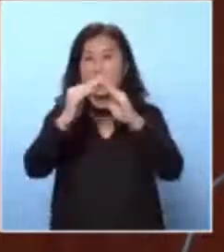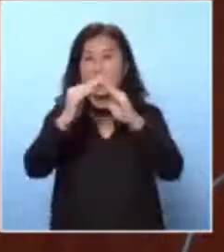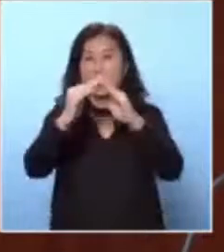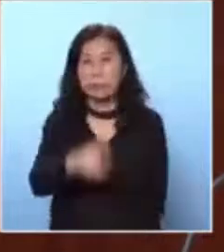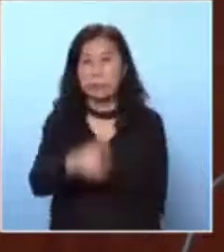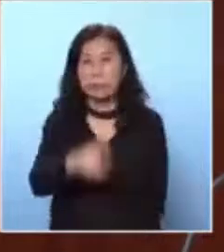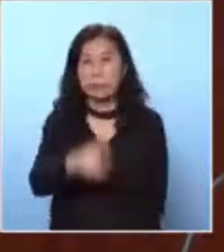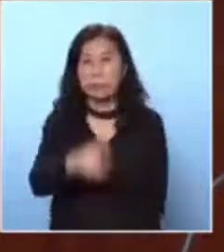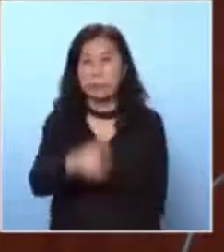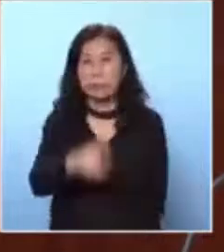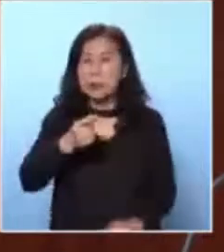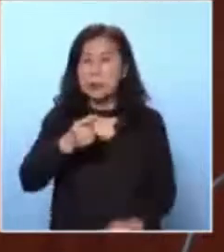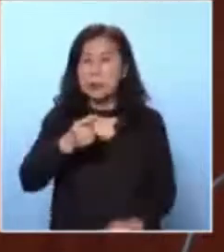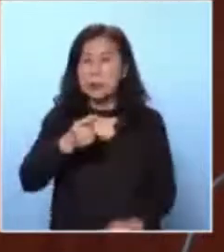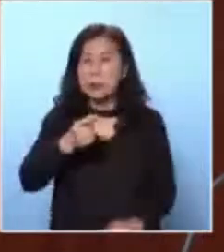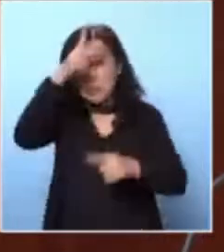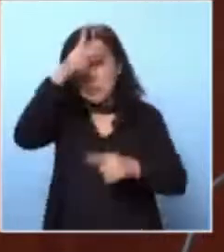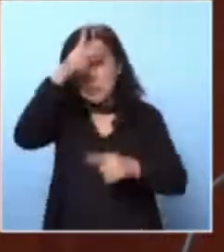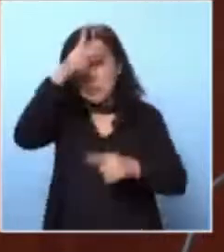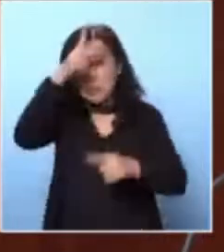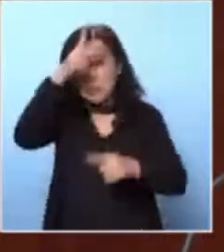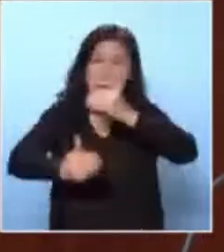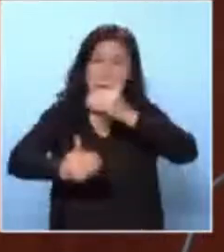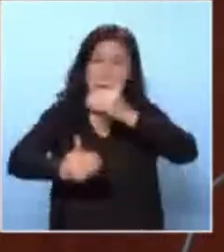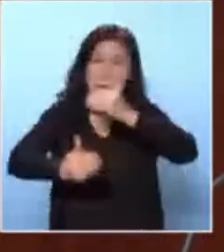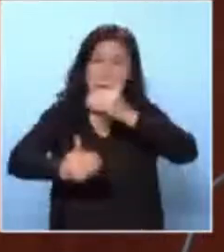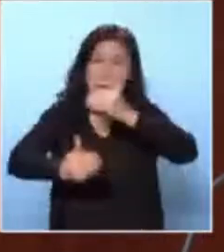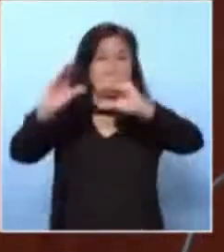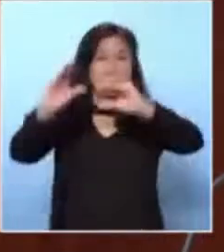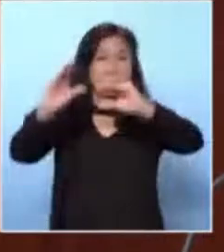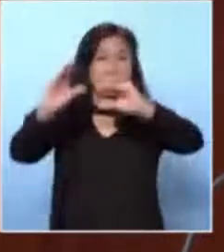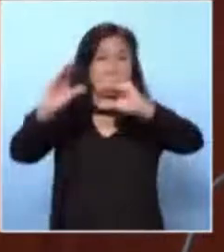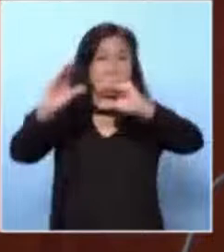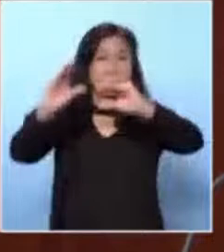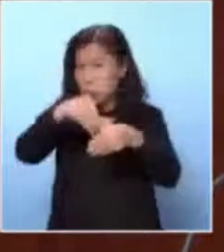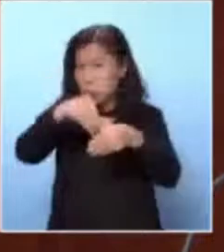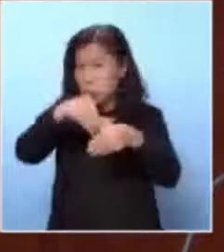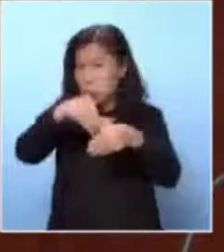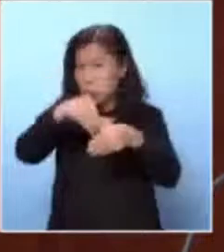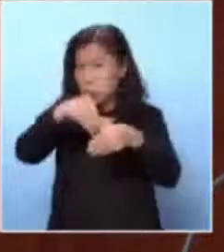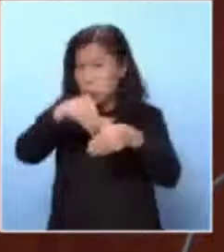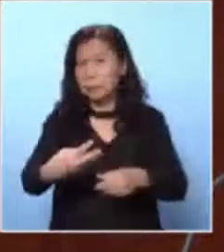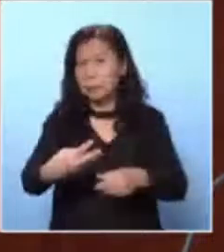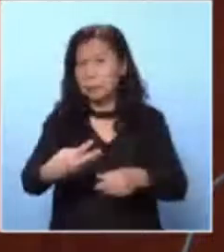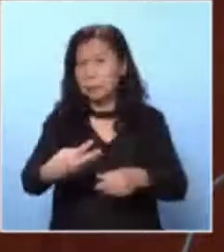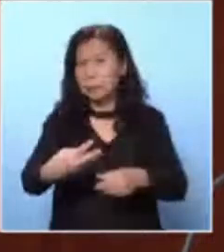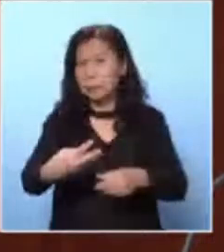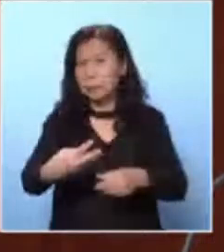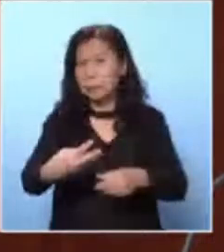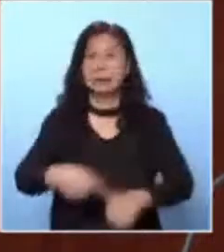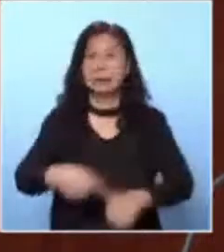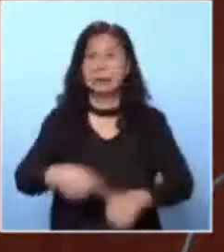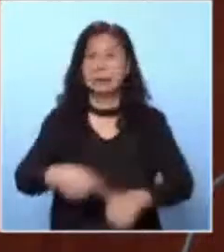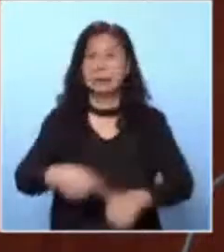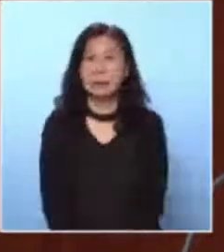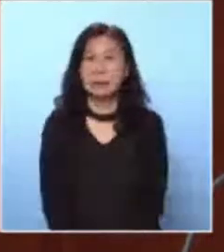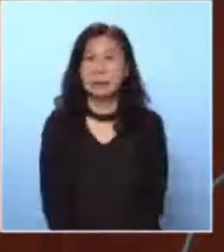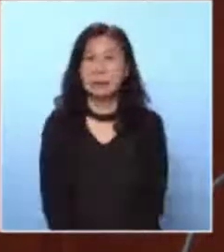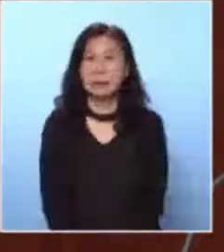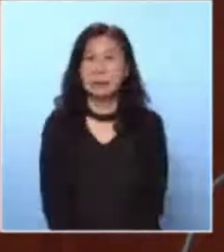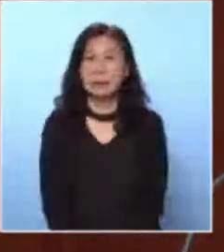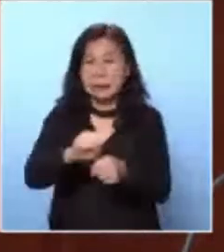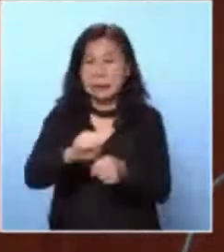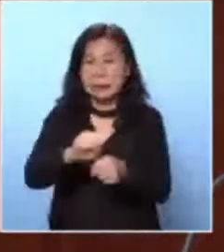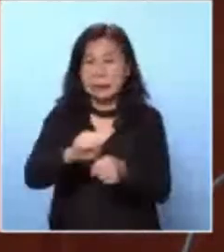public housing by adopting the following measures. 1. Extend the mortgage default guarantee period